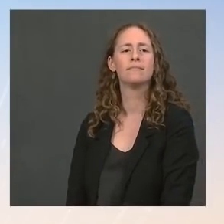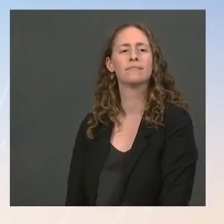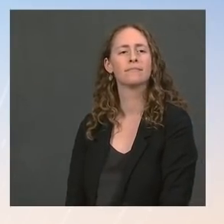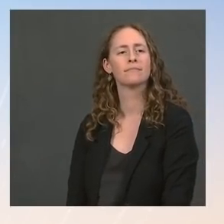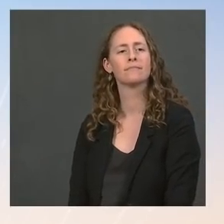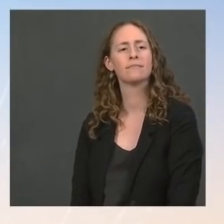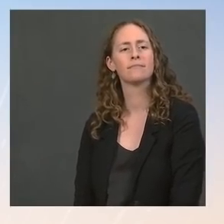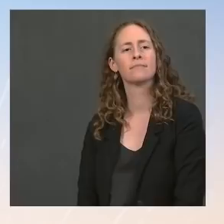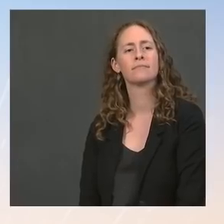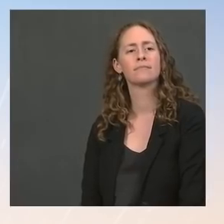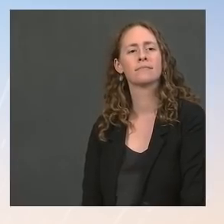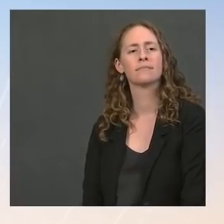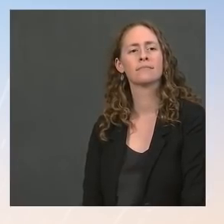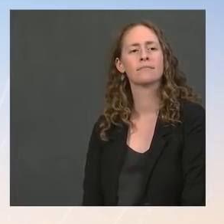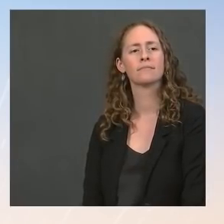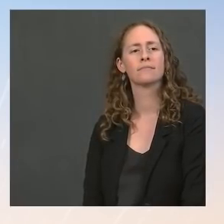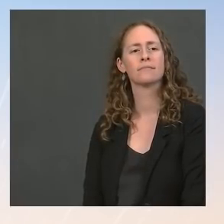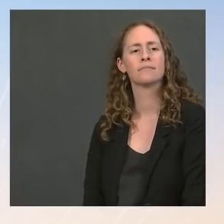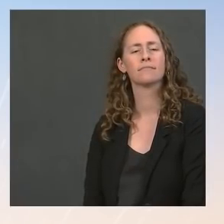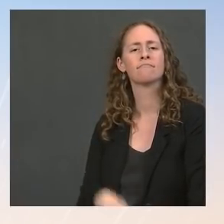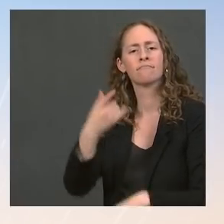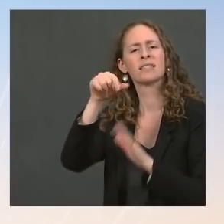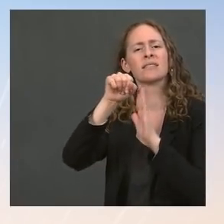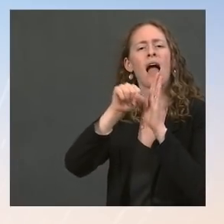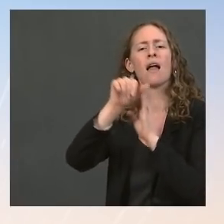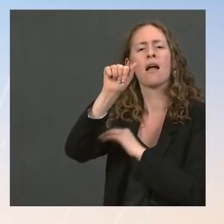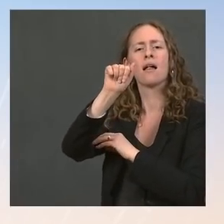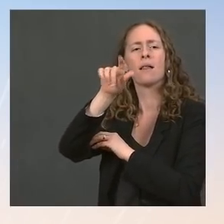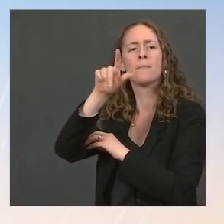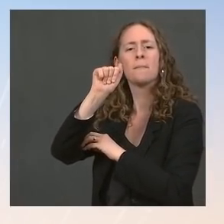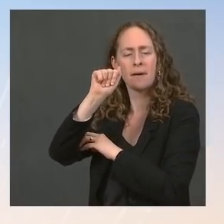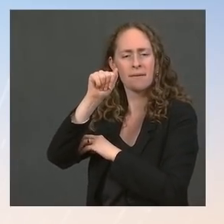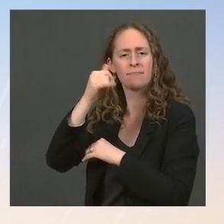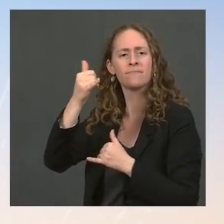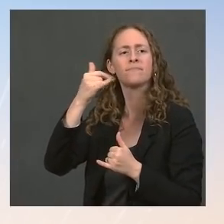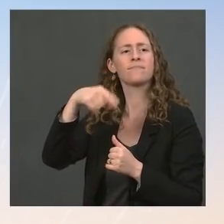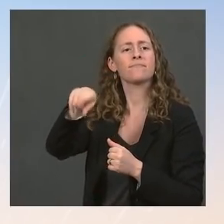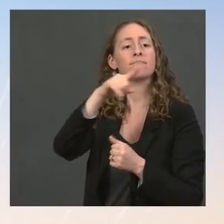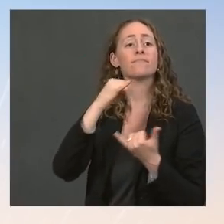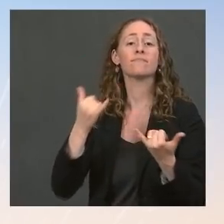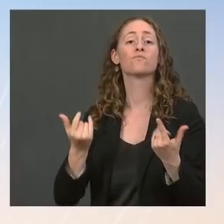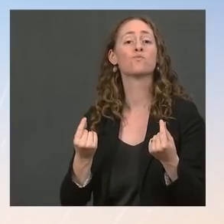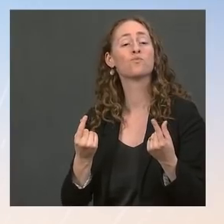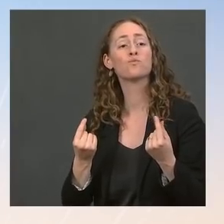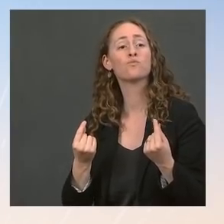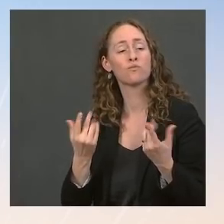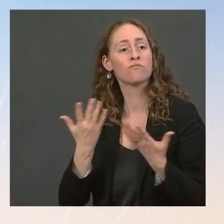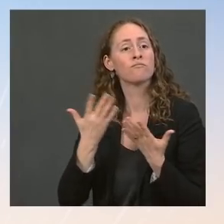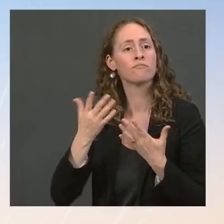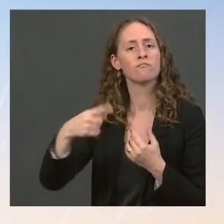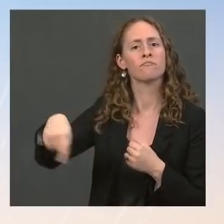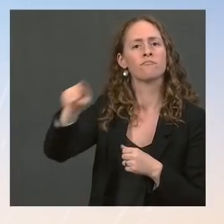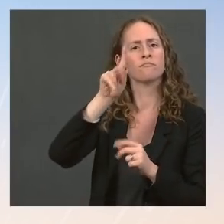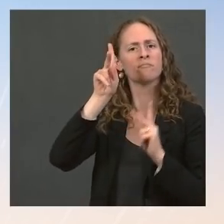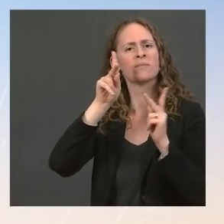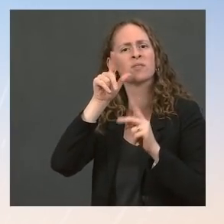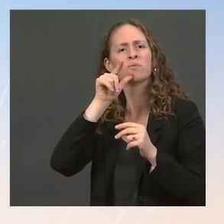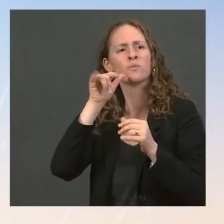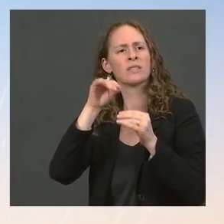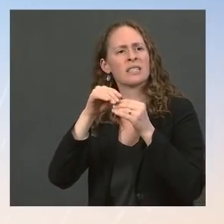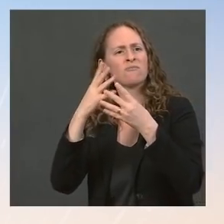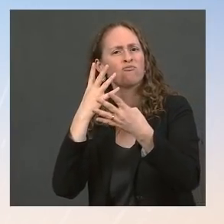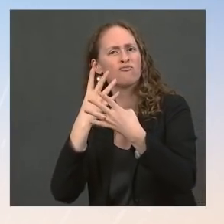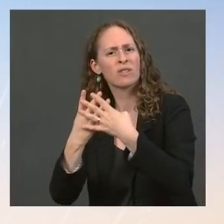build new prisons in the state. Is this something that the White House will weigh in on or try and move to stop this? And just prisons in